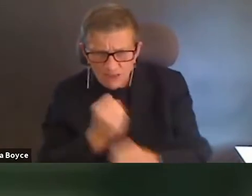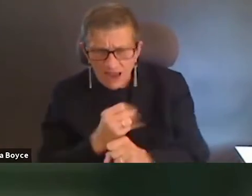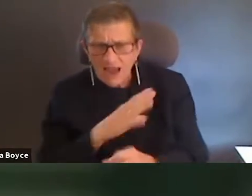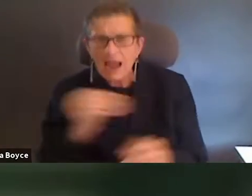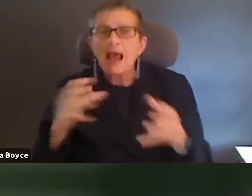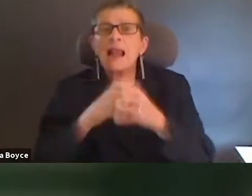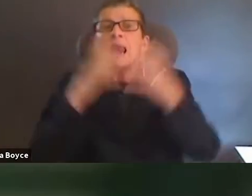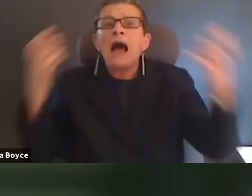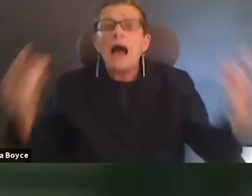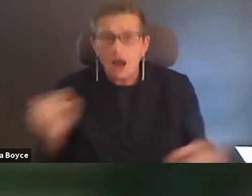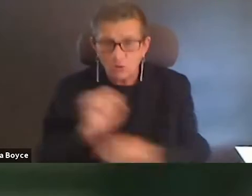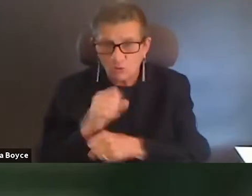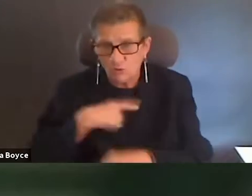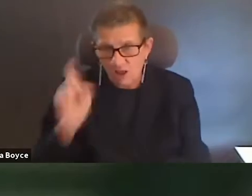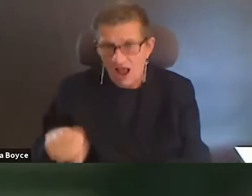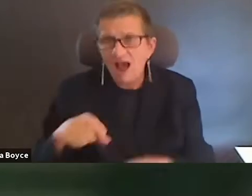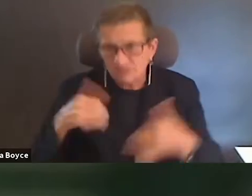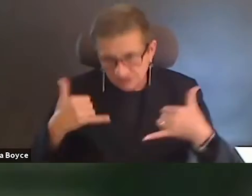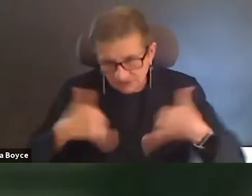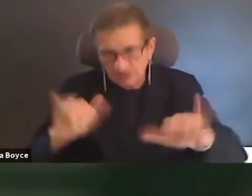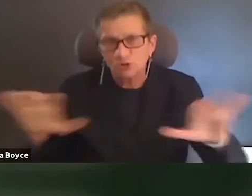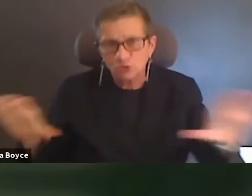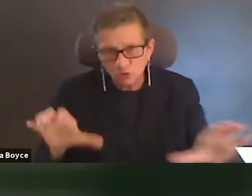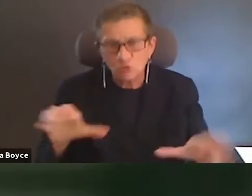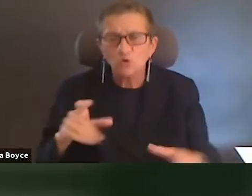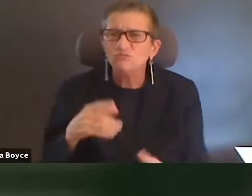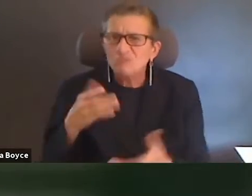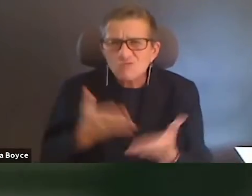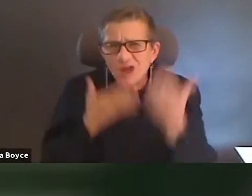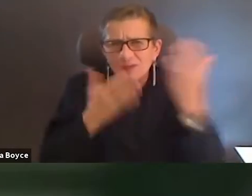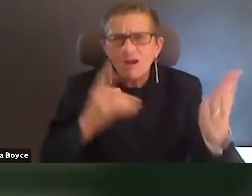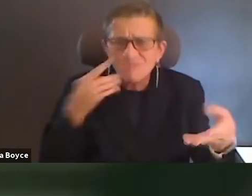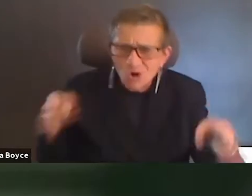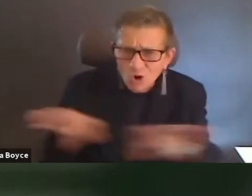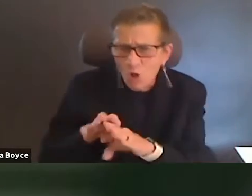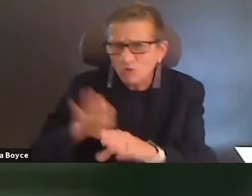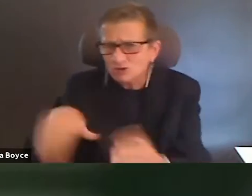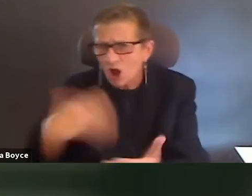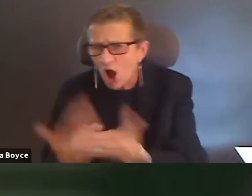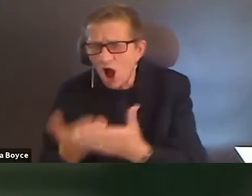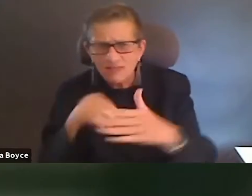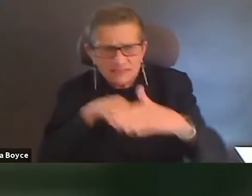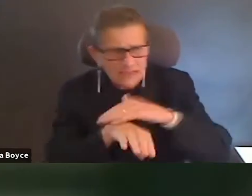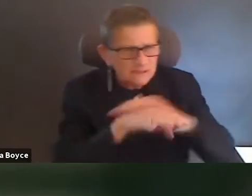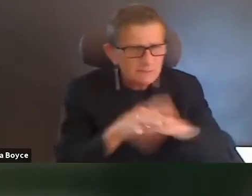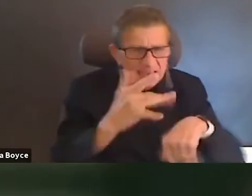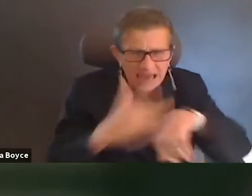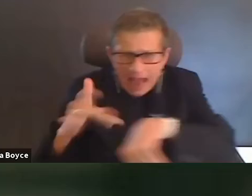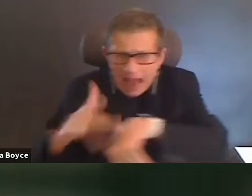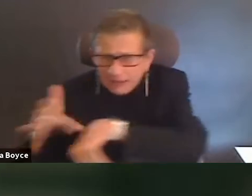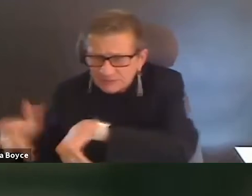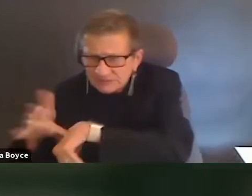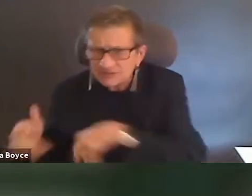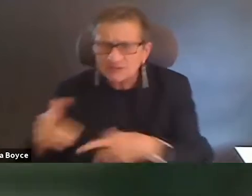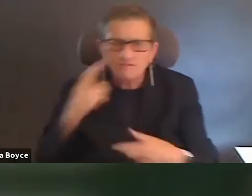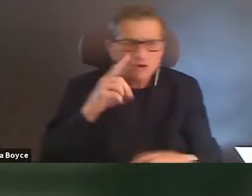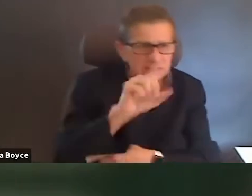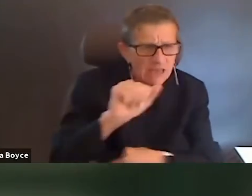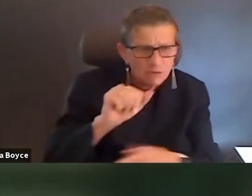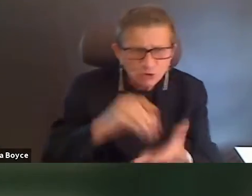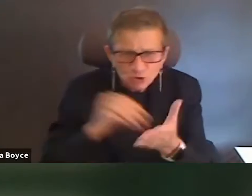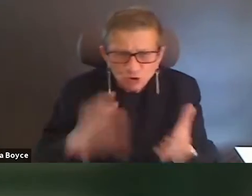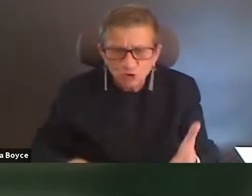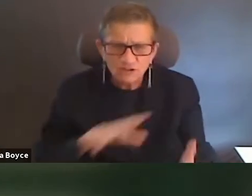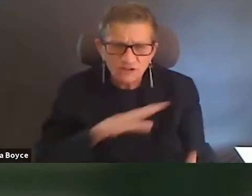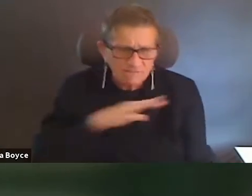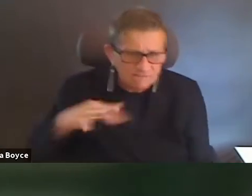still to be done on recommendations to close the accessibility gaps across campus for disabled students, faculty, and